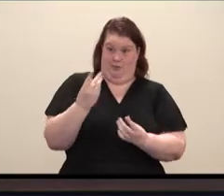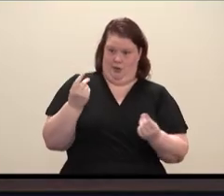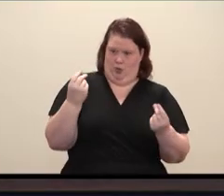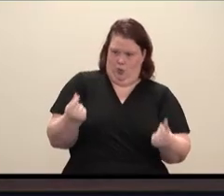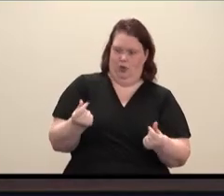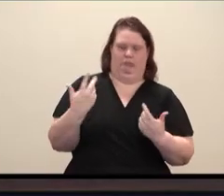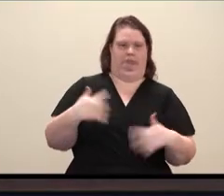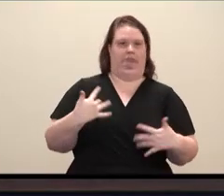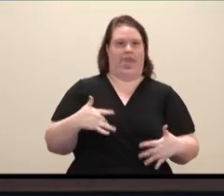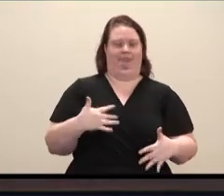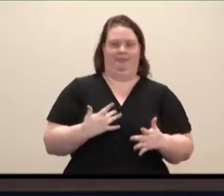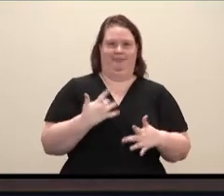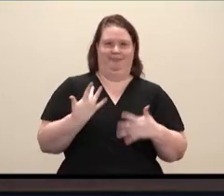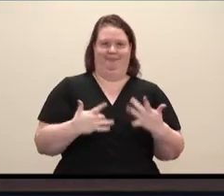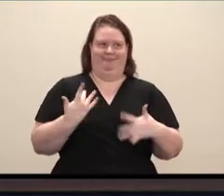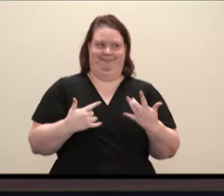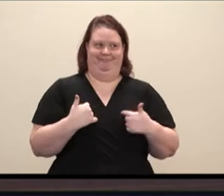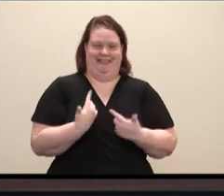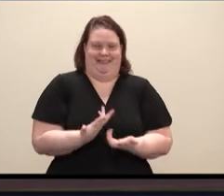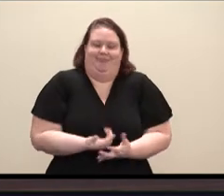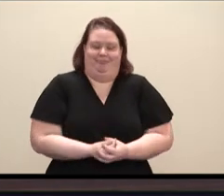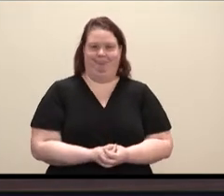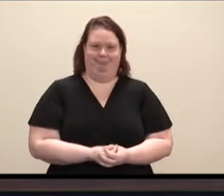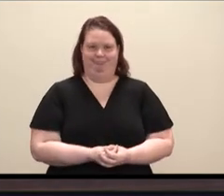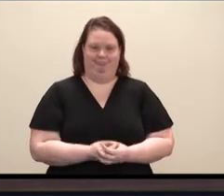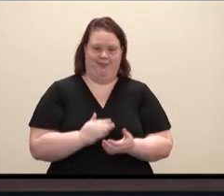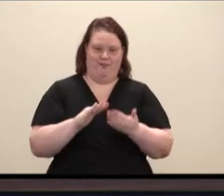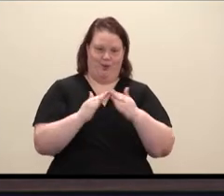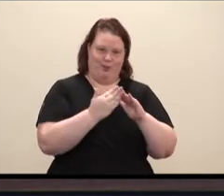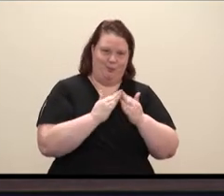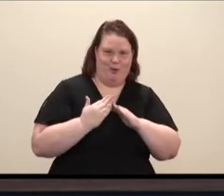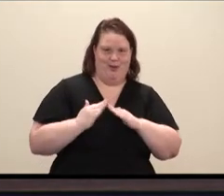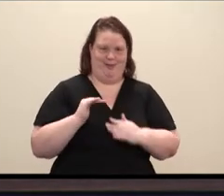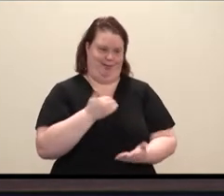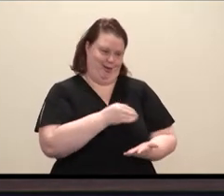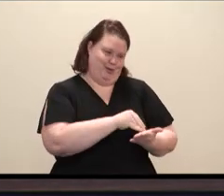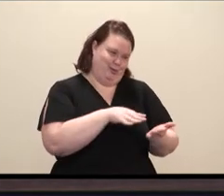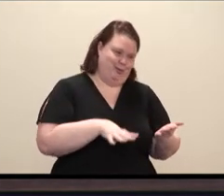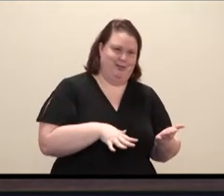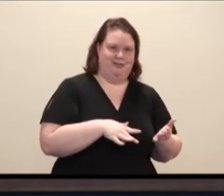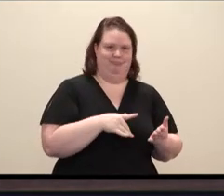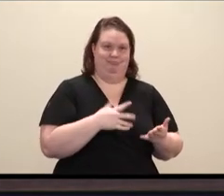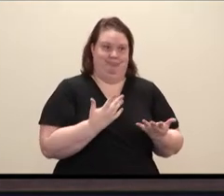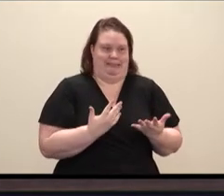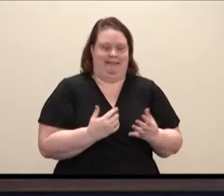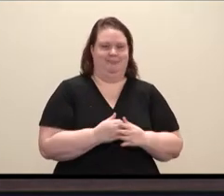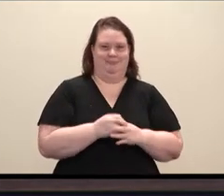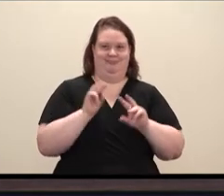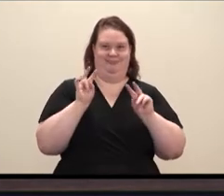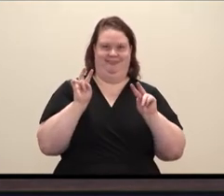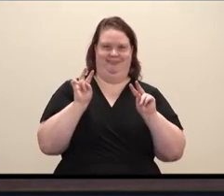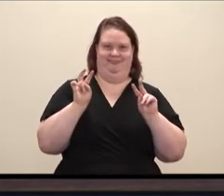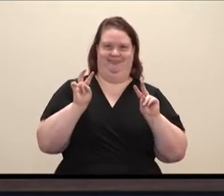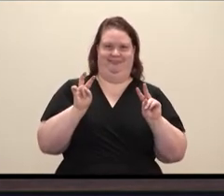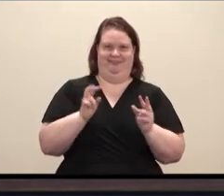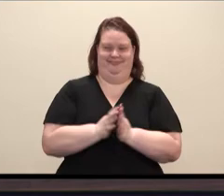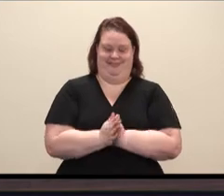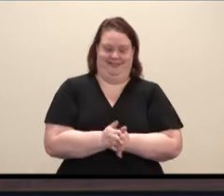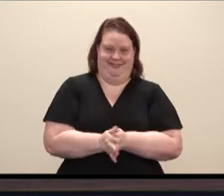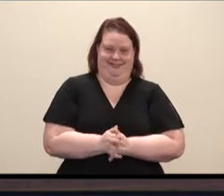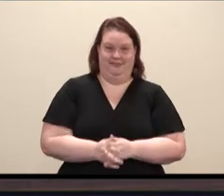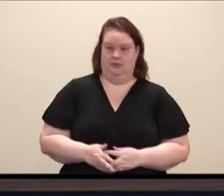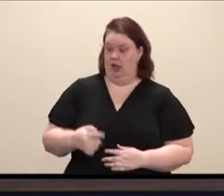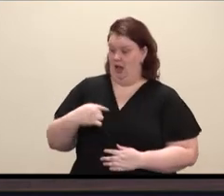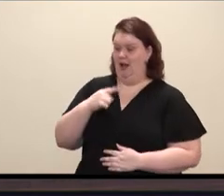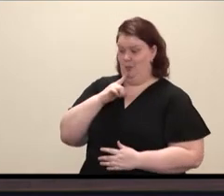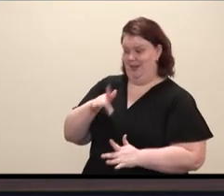really exciting for me as, you know, just for our community, for our students. I think it's going to be a really great piece to have here.